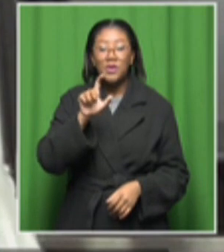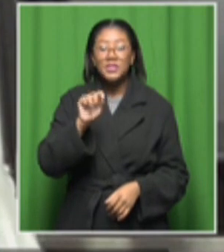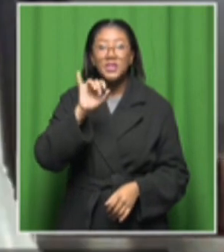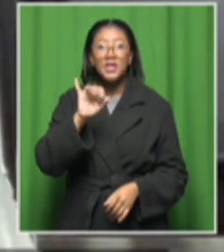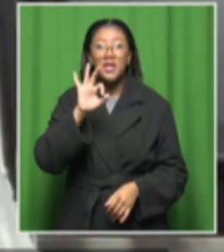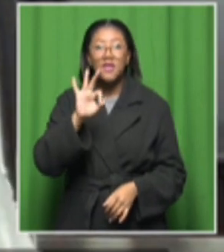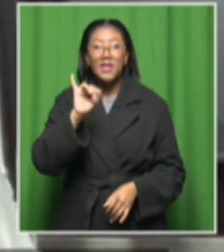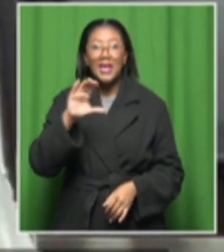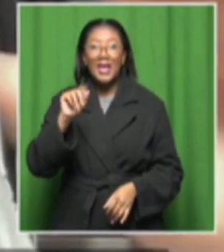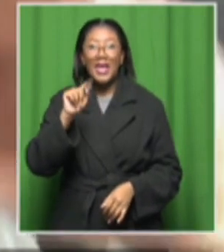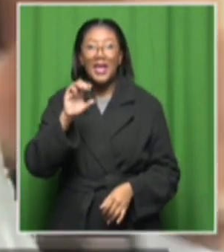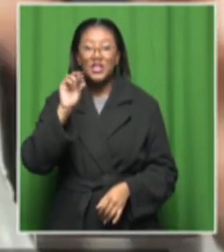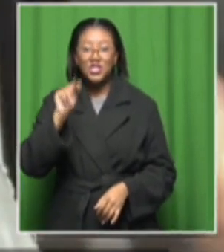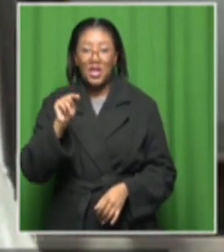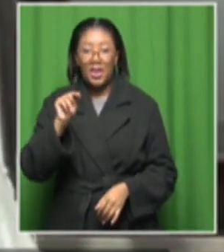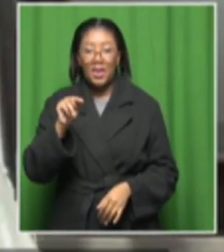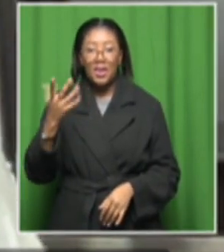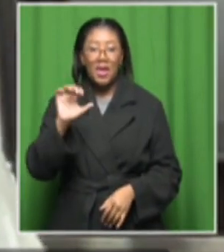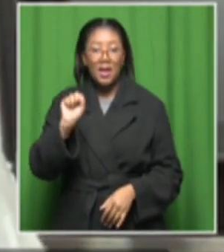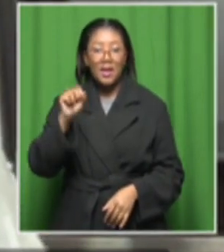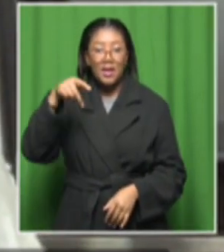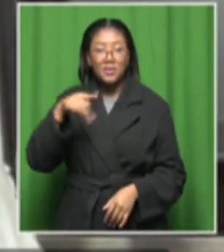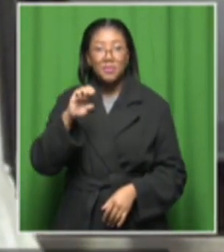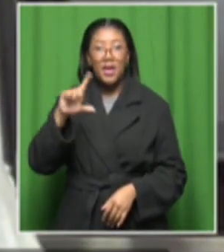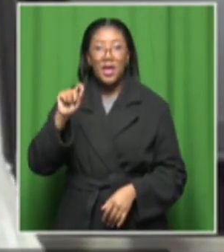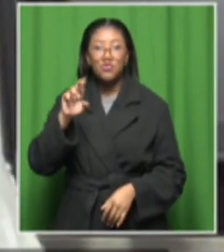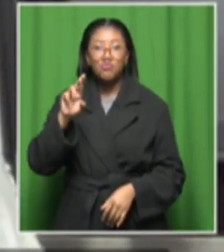they have zigzag lines and flashing lights.